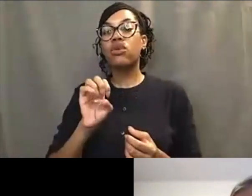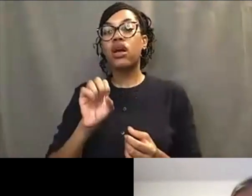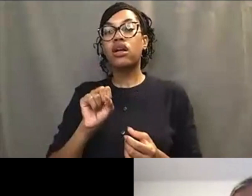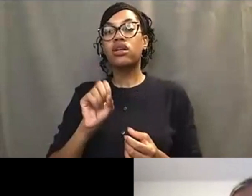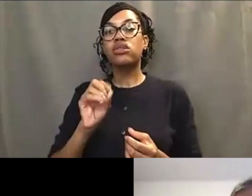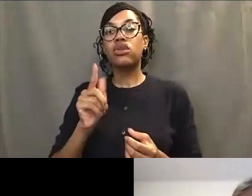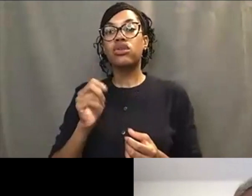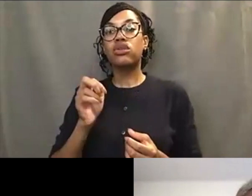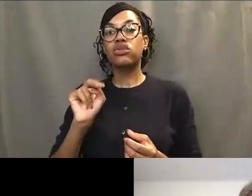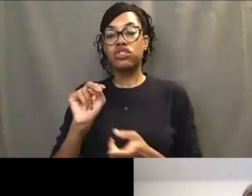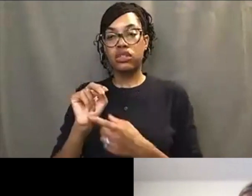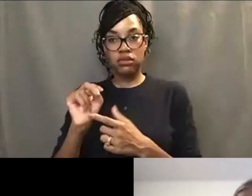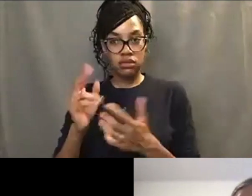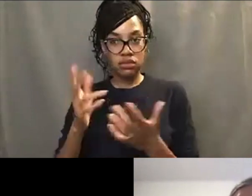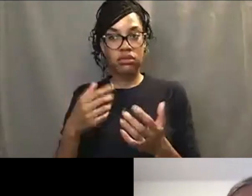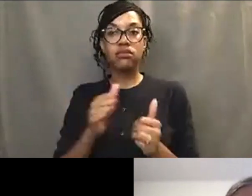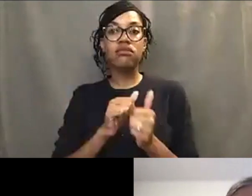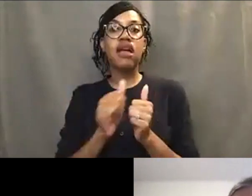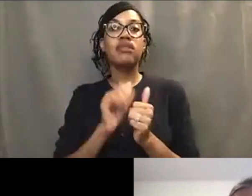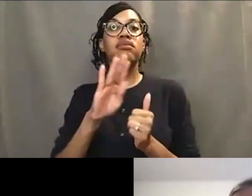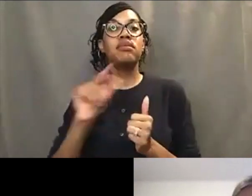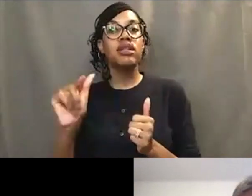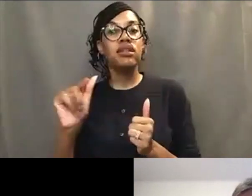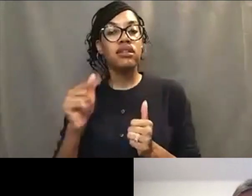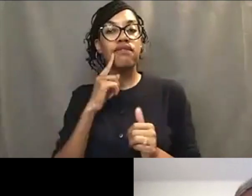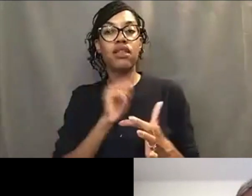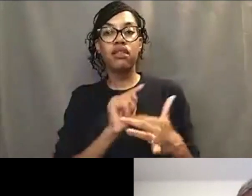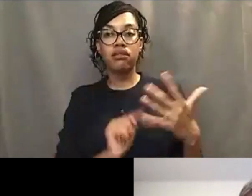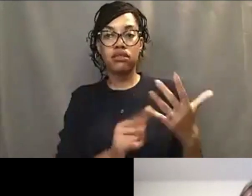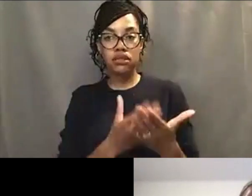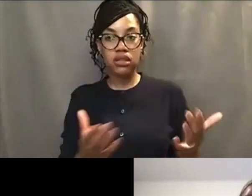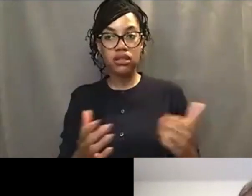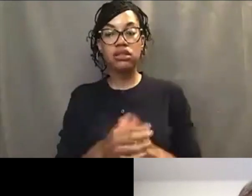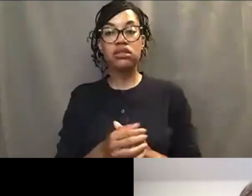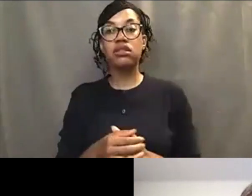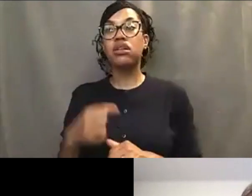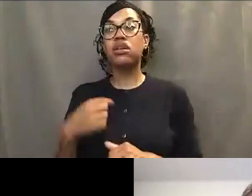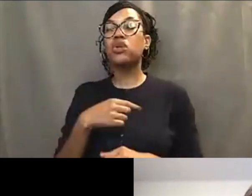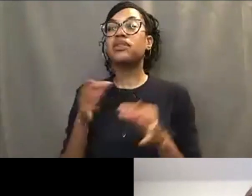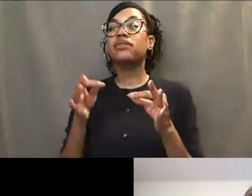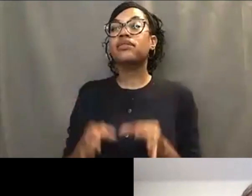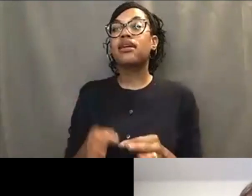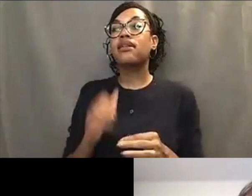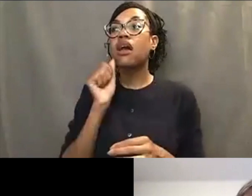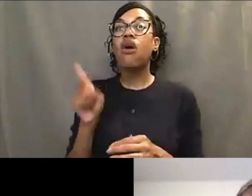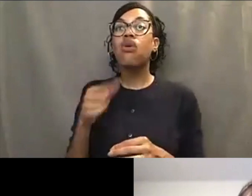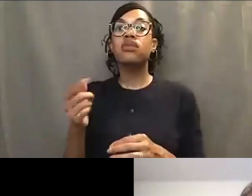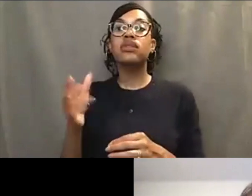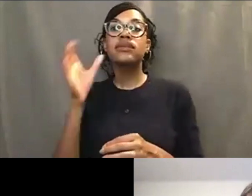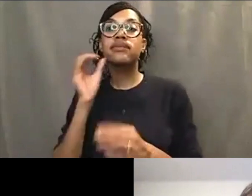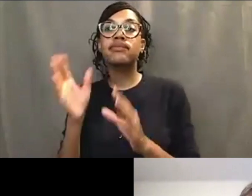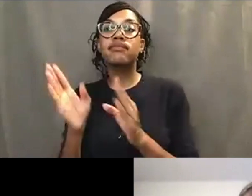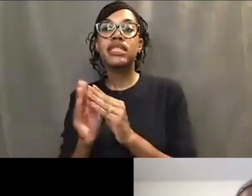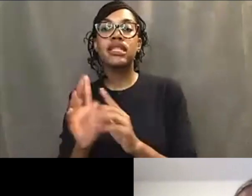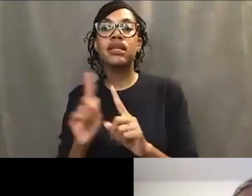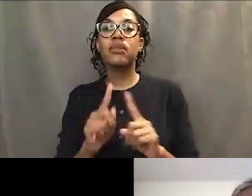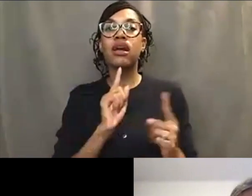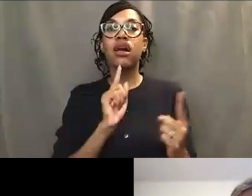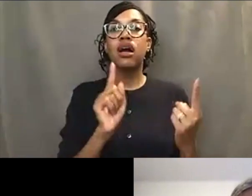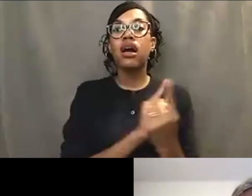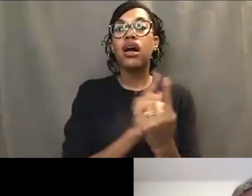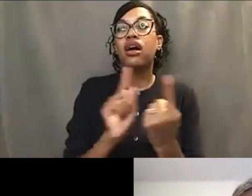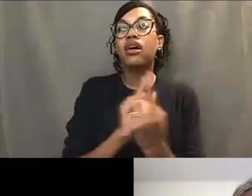doorsteps in their homes in Santa Monica and Pacific Palisades, wherever they lived, we were there. And we approached parent and